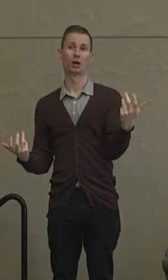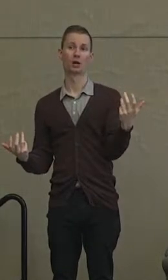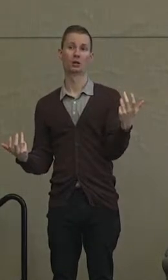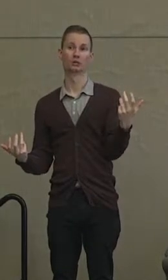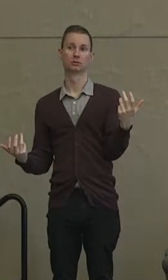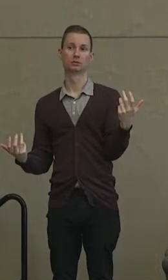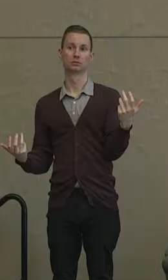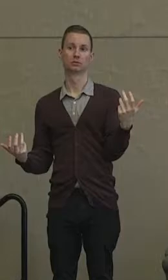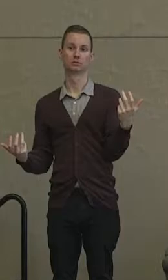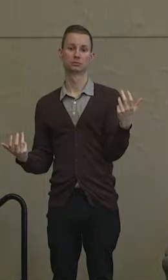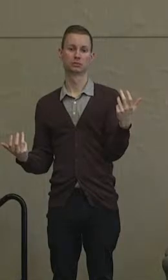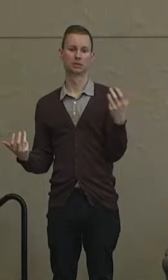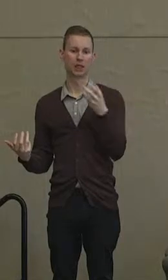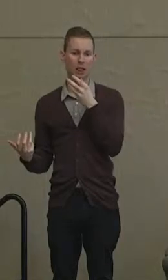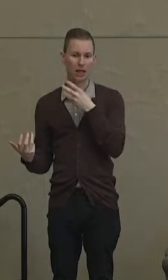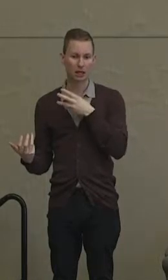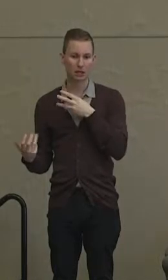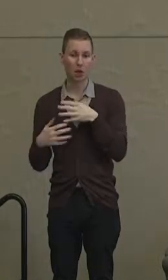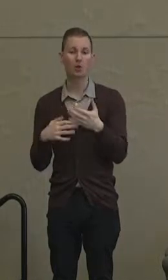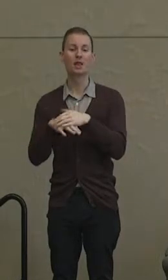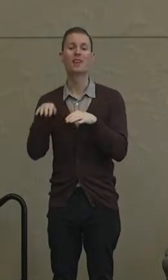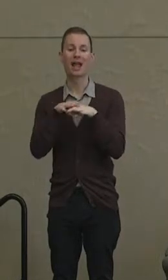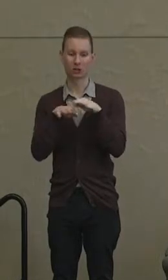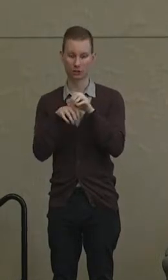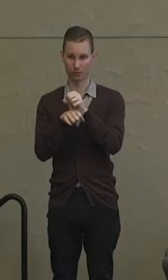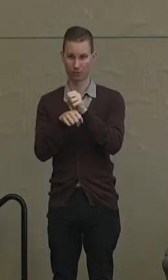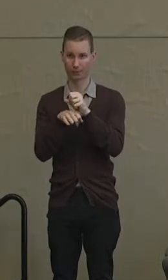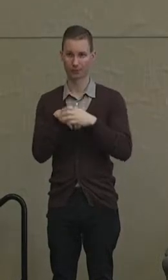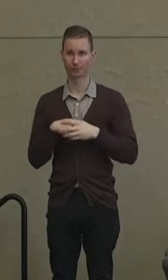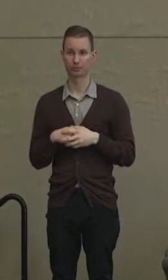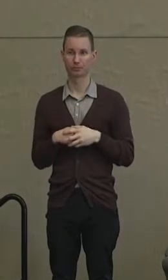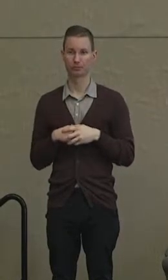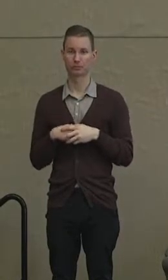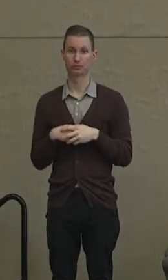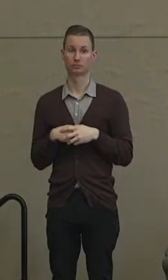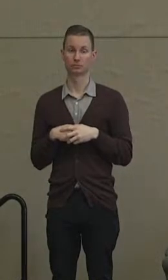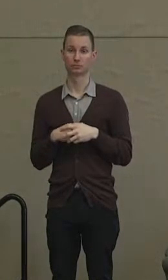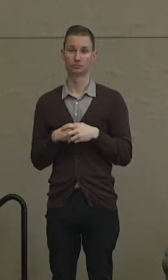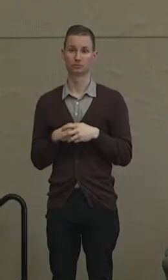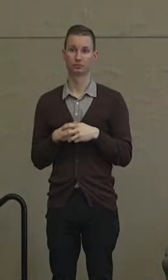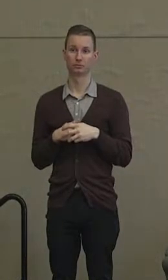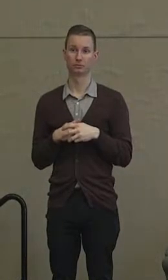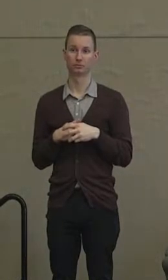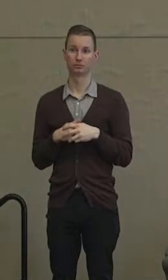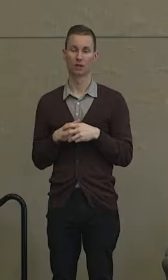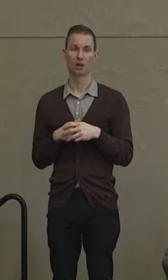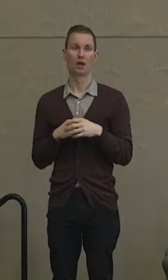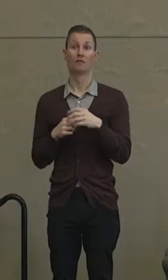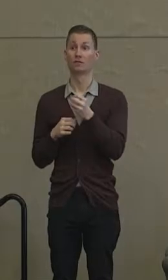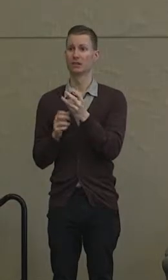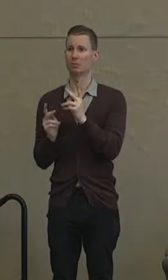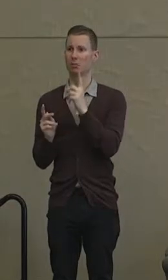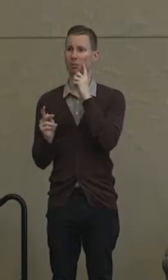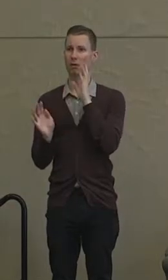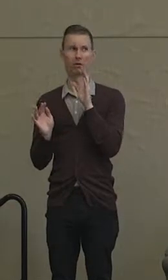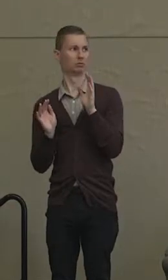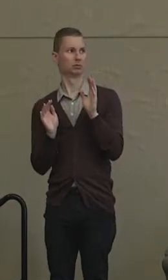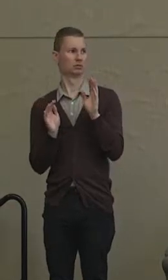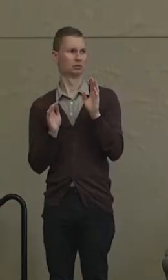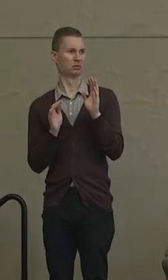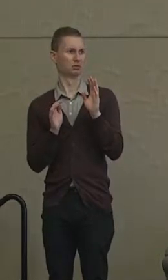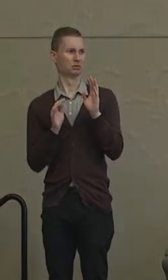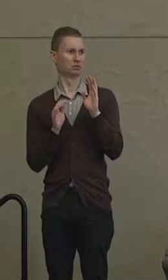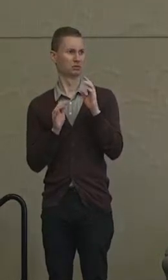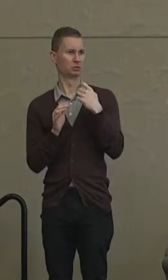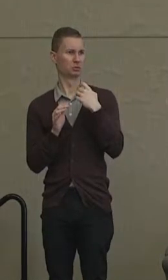layers of work, right? So we could just see that Me Too came out of like left field for some people, right? But it's endless, long